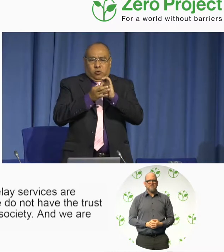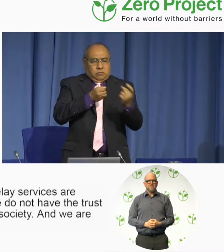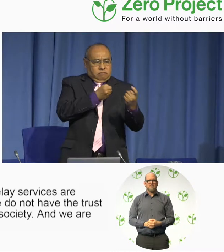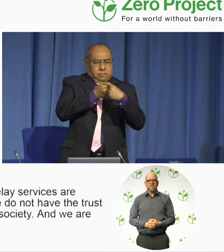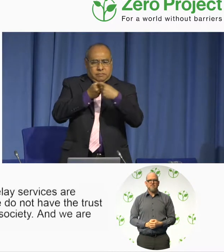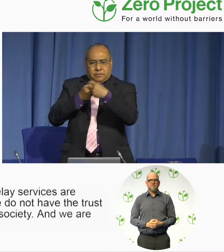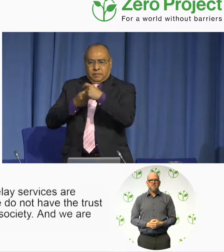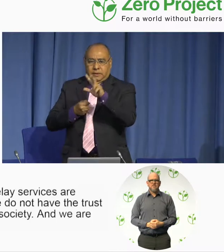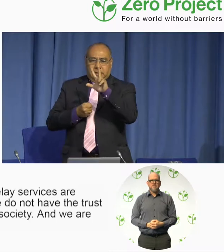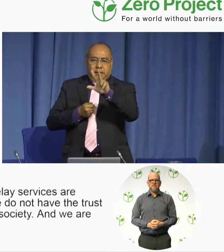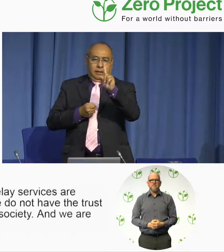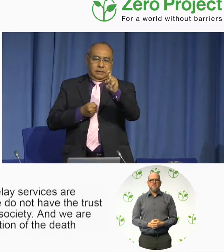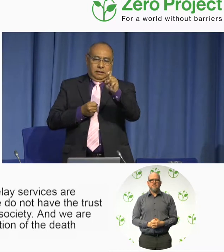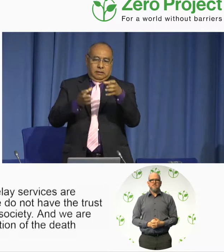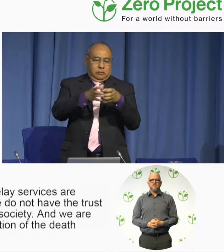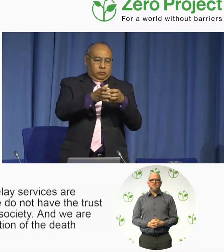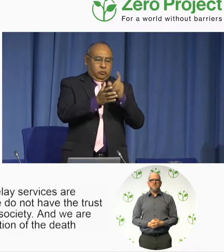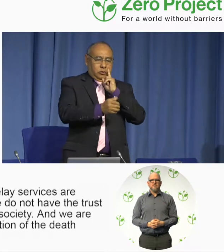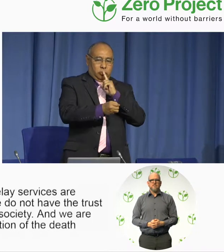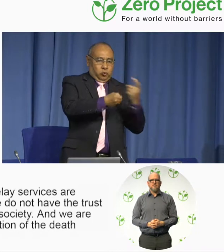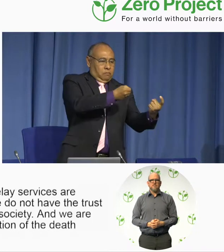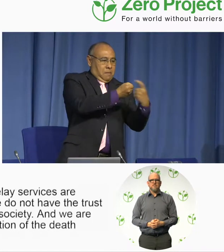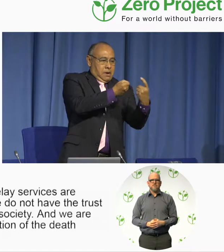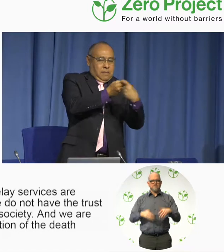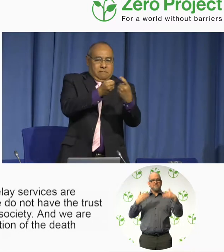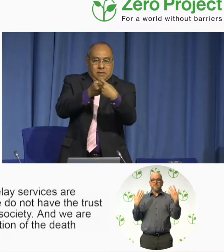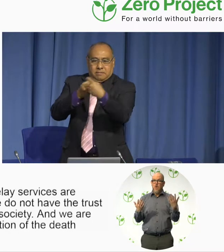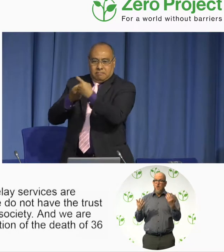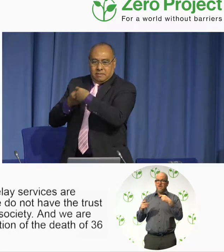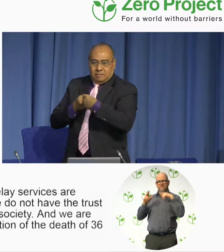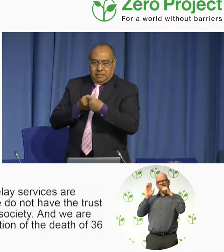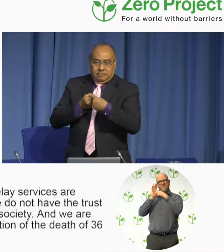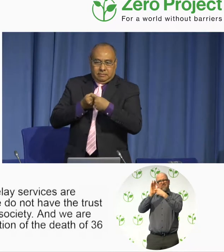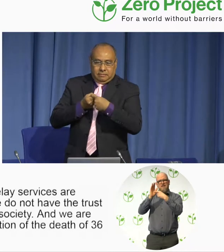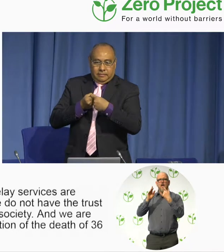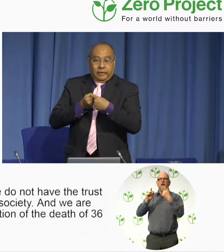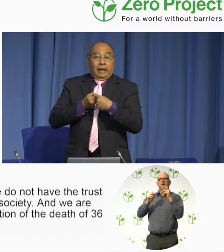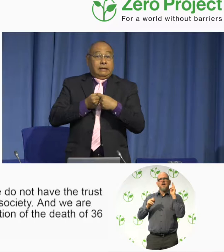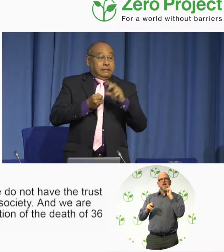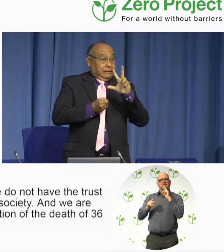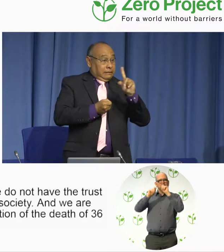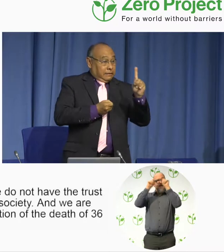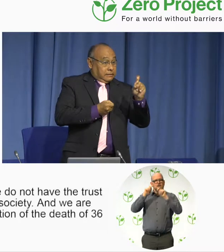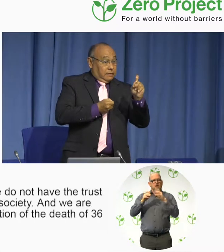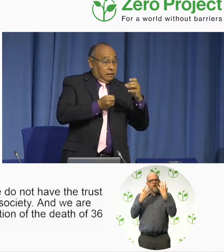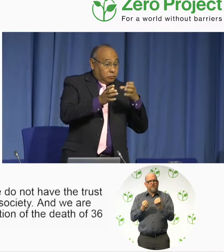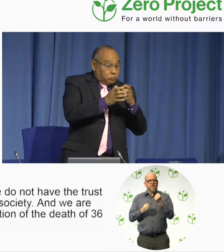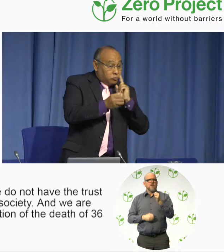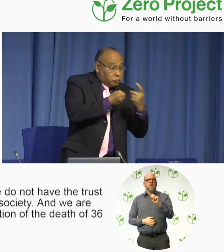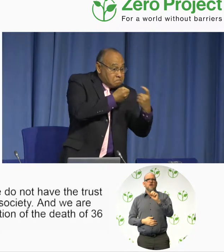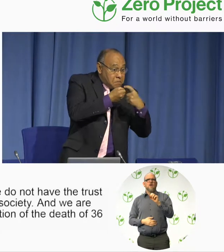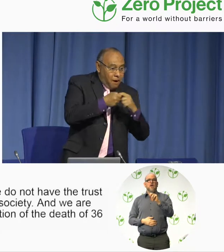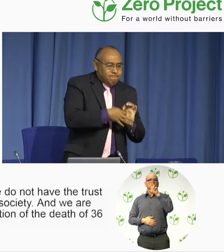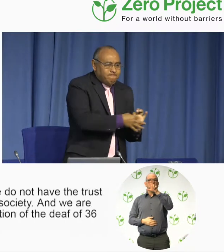By now, the National Federation of the Deaf has 36 deaf association from all over the